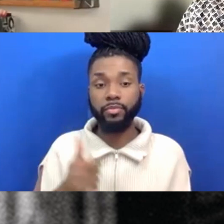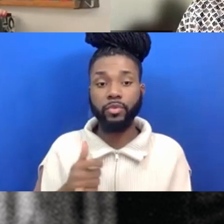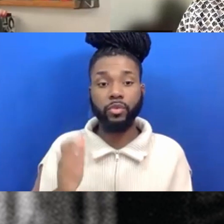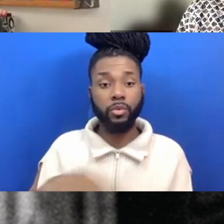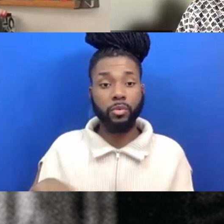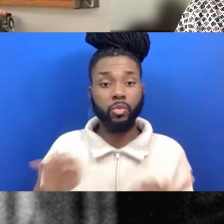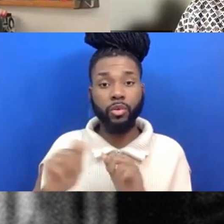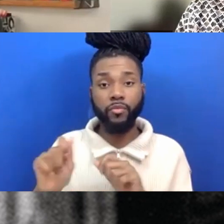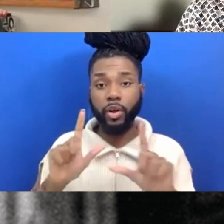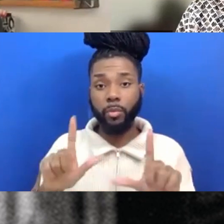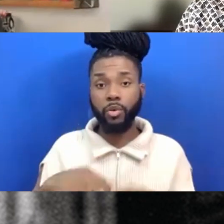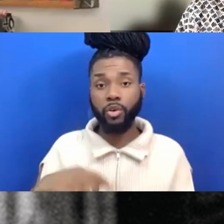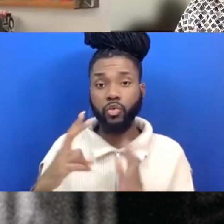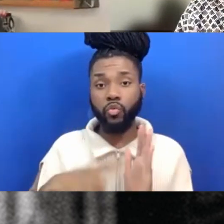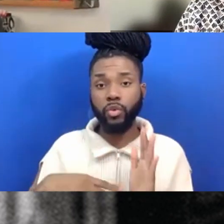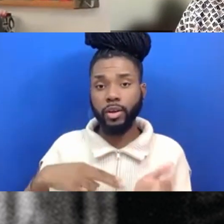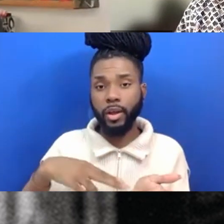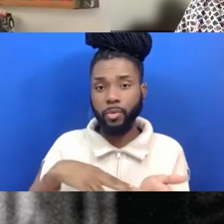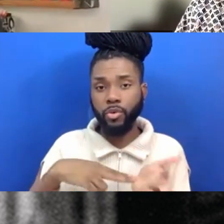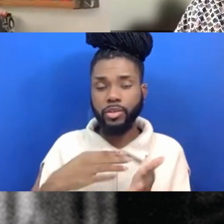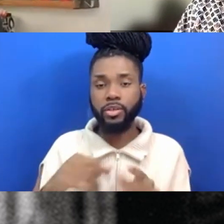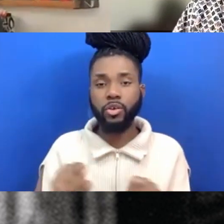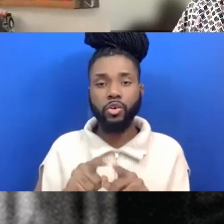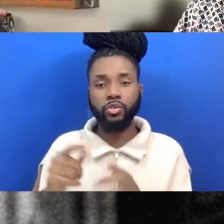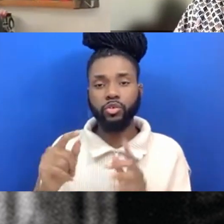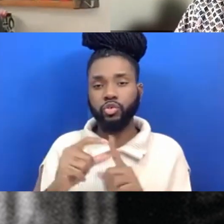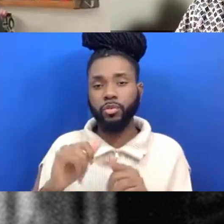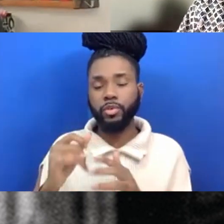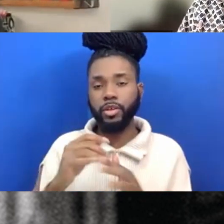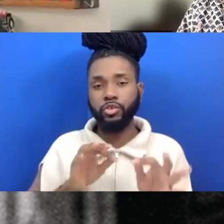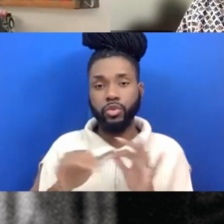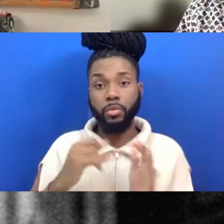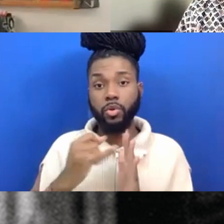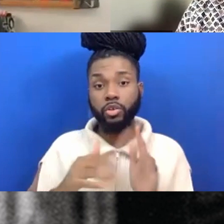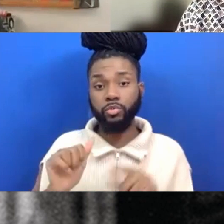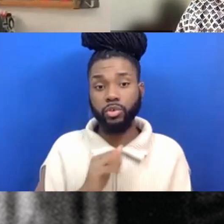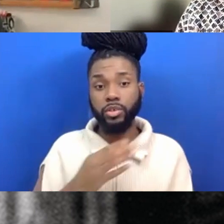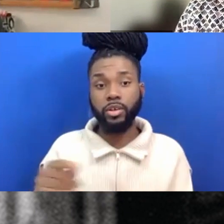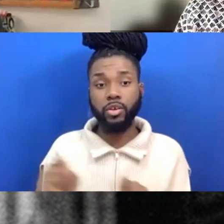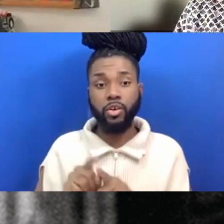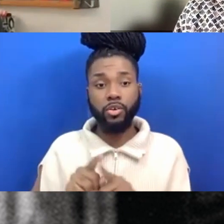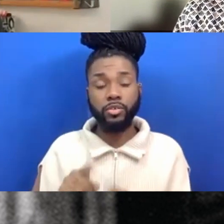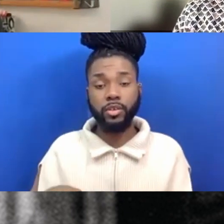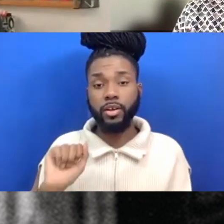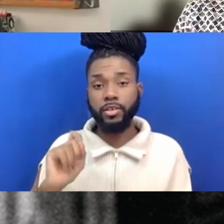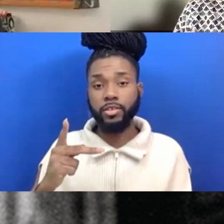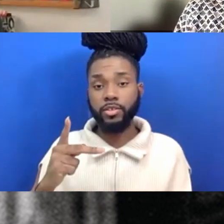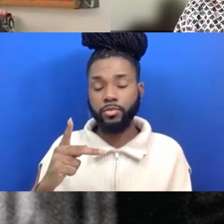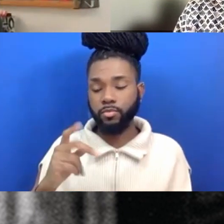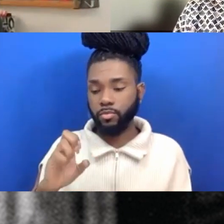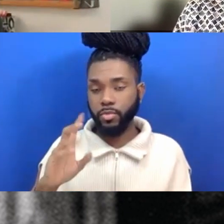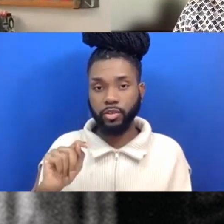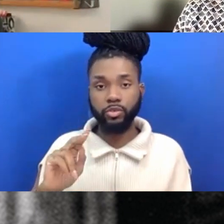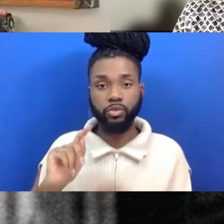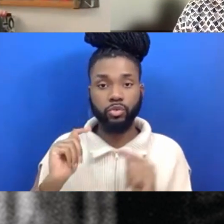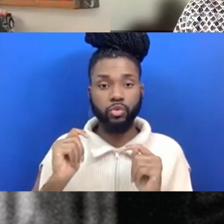reading apparatus, a term that describes an artist's practice, and a spectatorial meditation that demands particularly